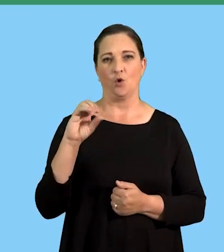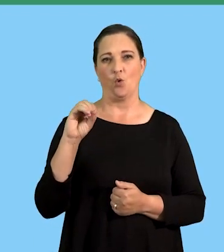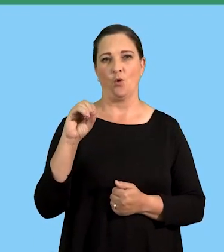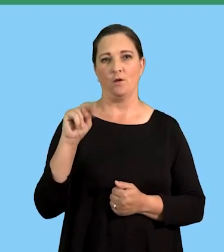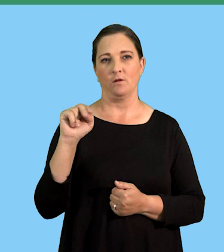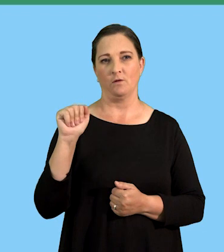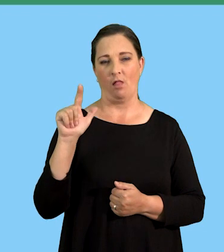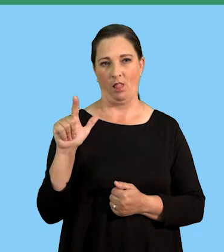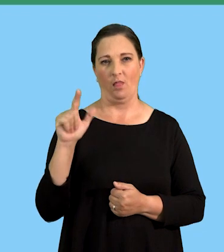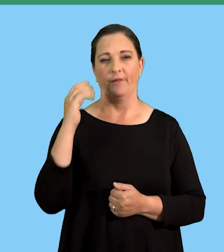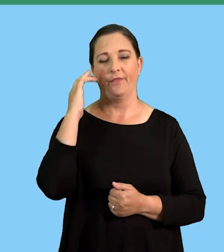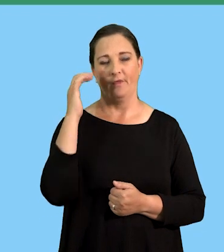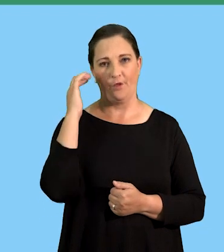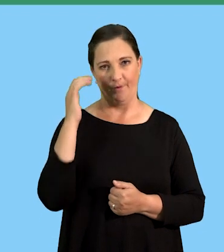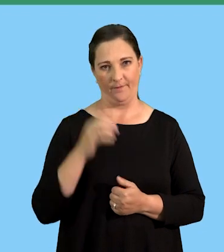theory.